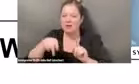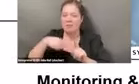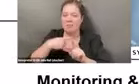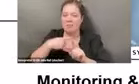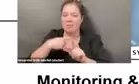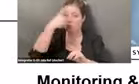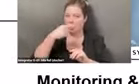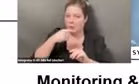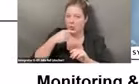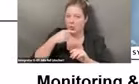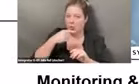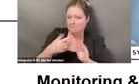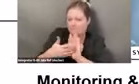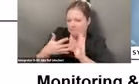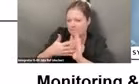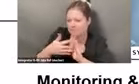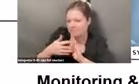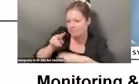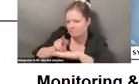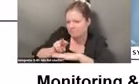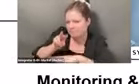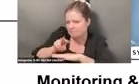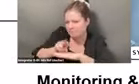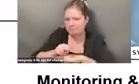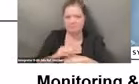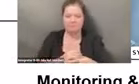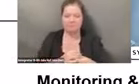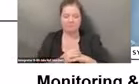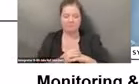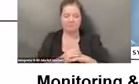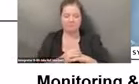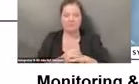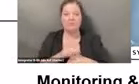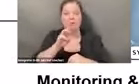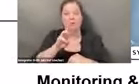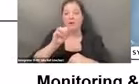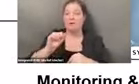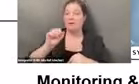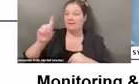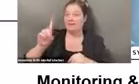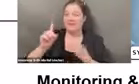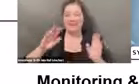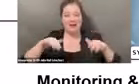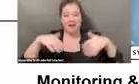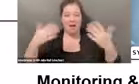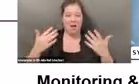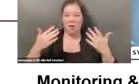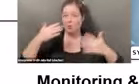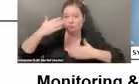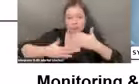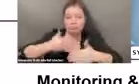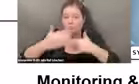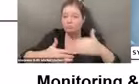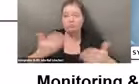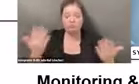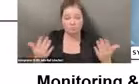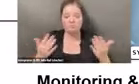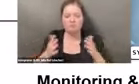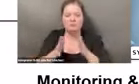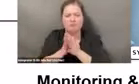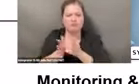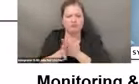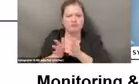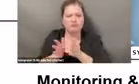How does the WAD works? The